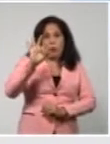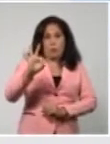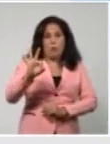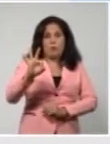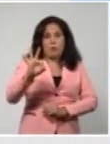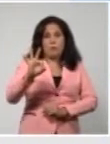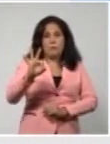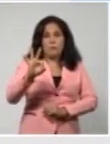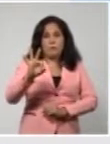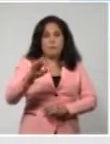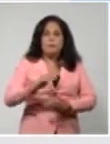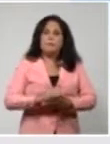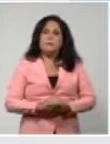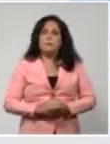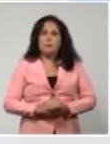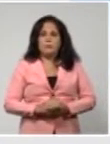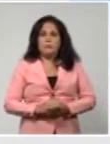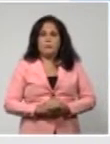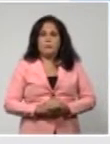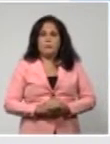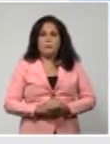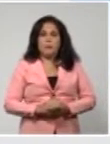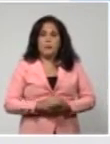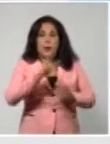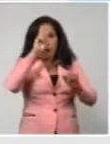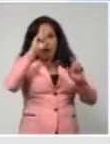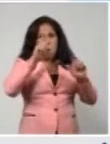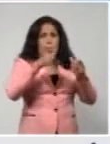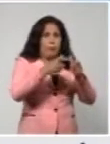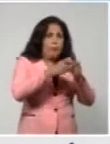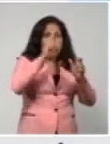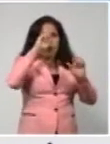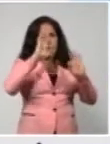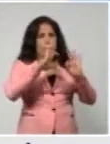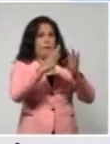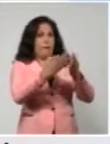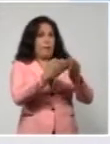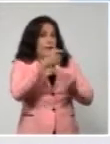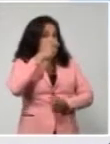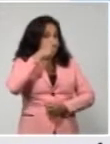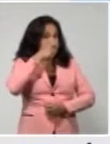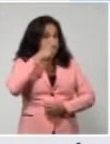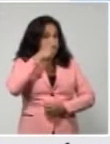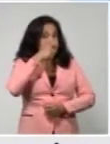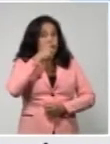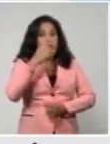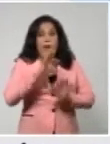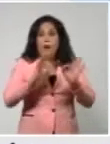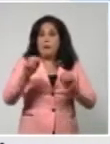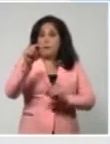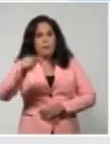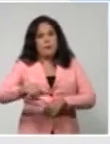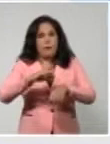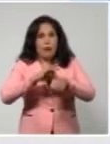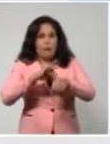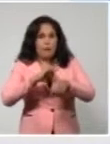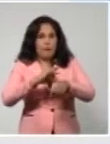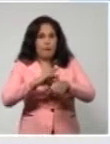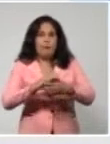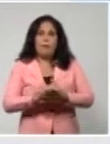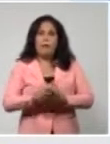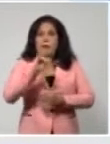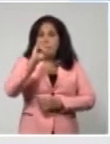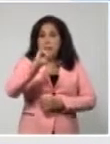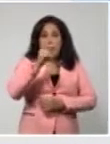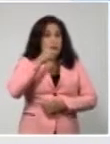79 suspected cases and 38 confirmed active cases. In our primary healthcare